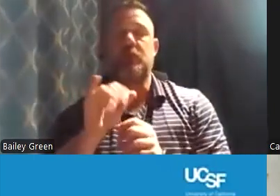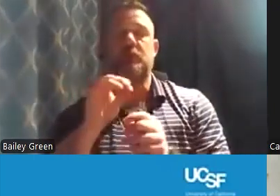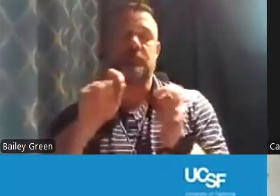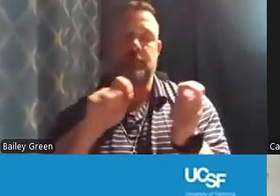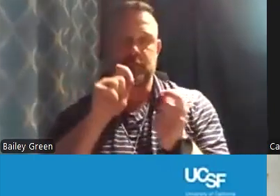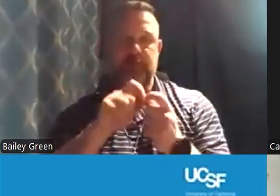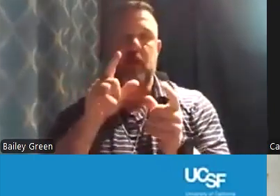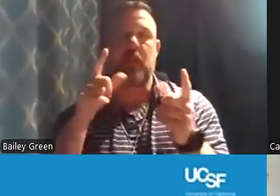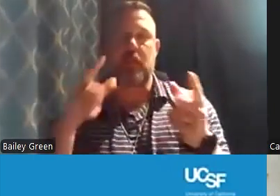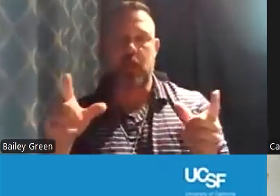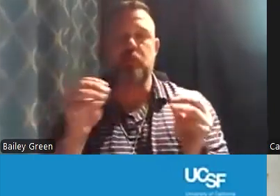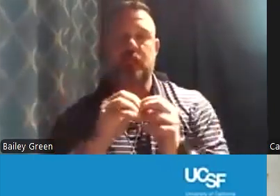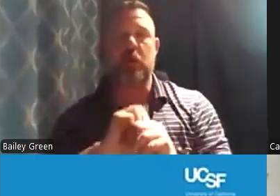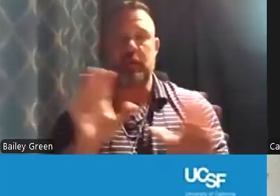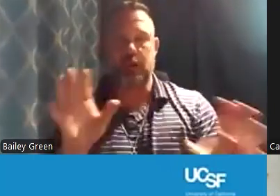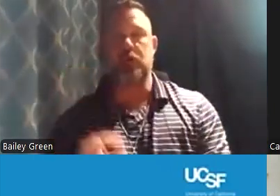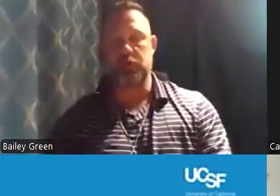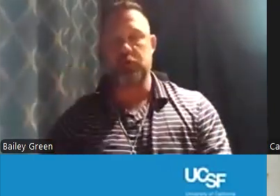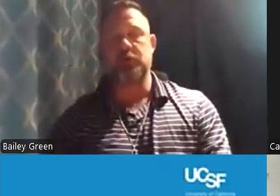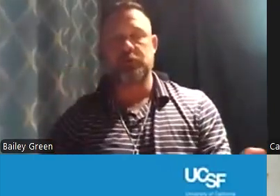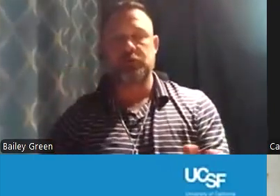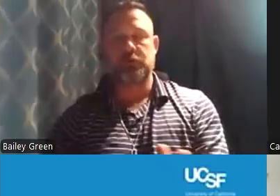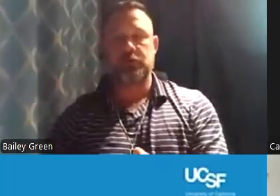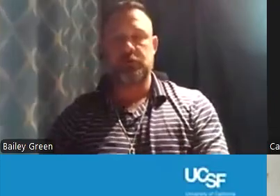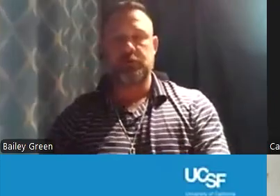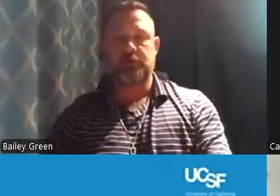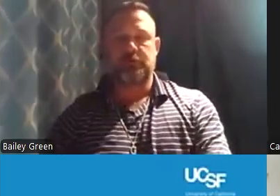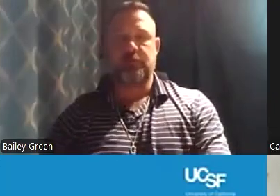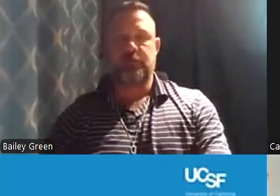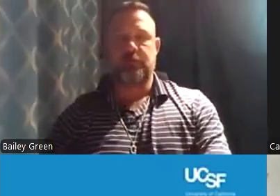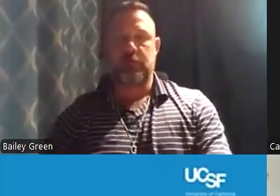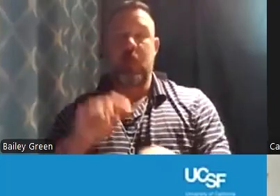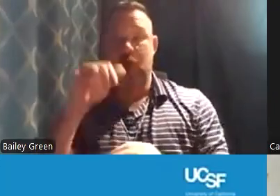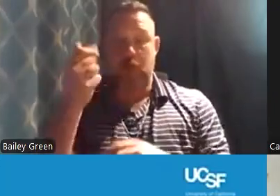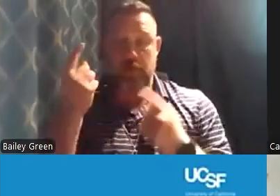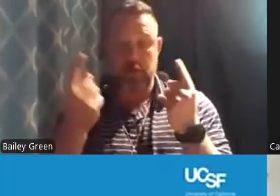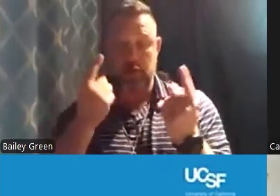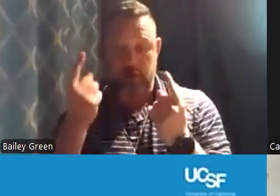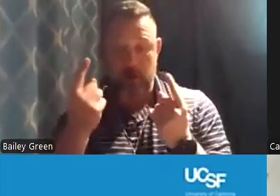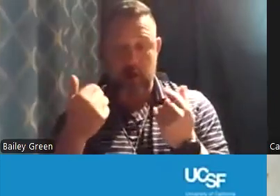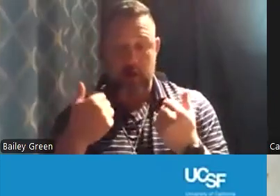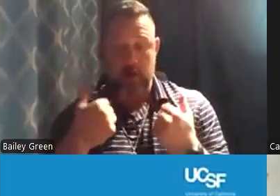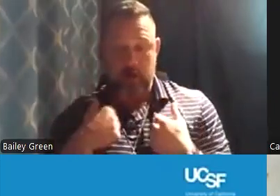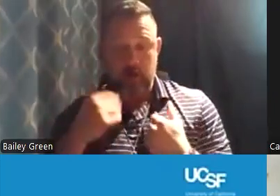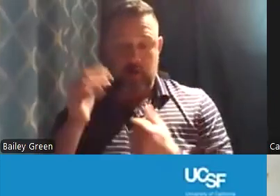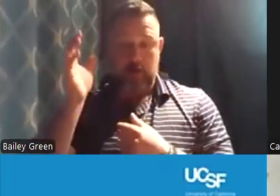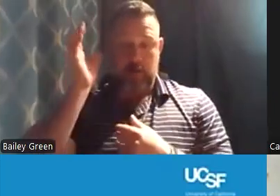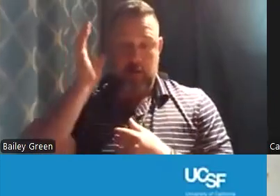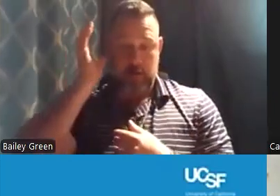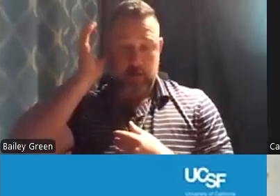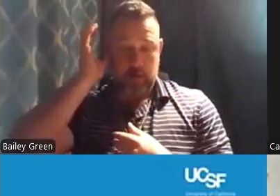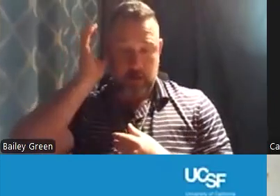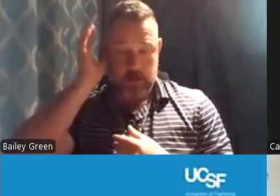specify the language a little more clearly on that. And the other thought that I had in listening to this was